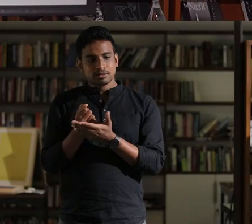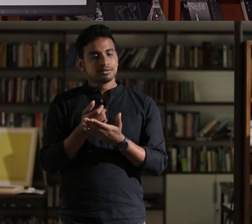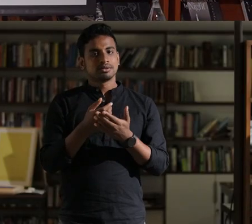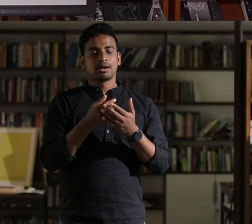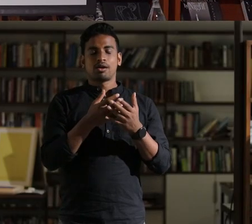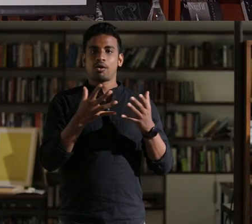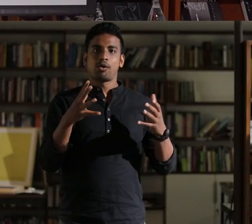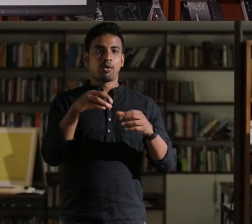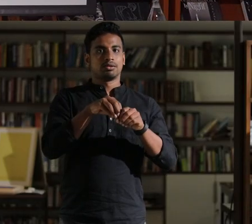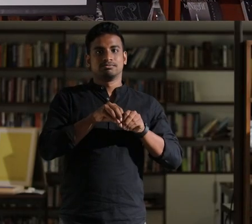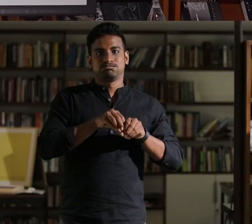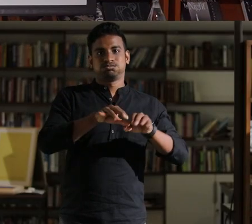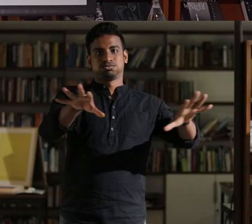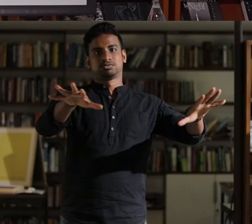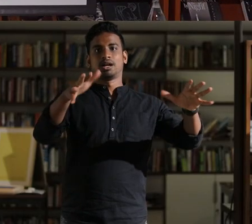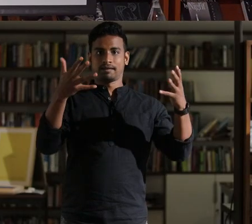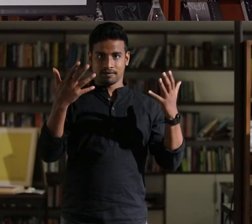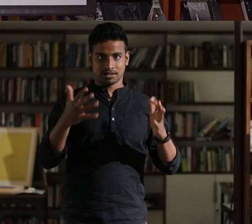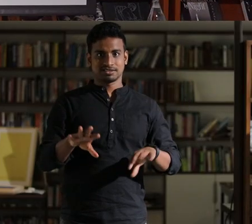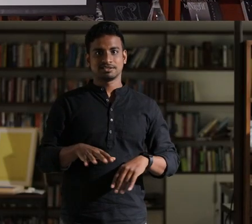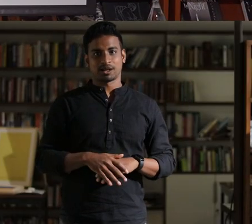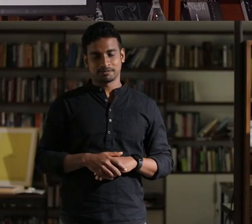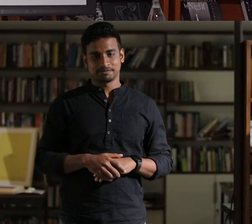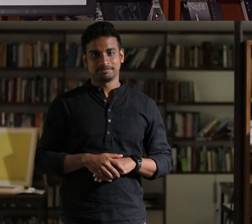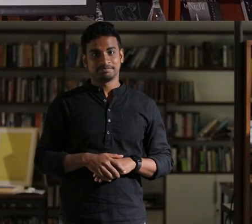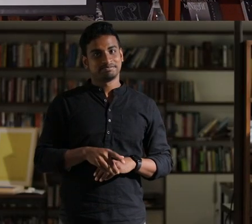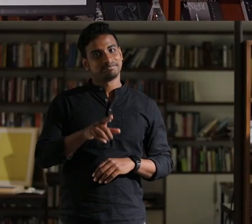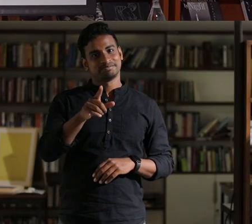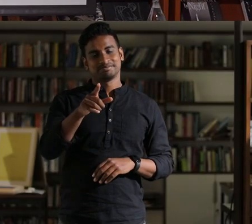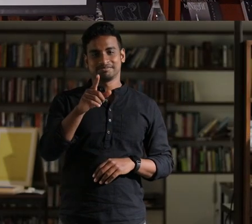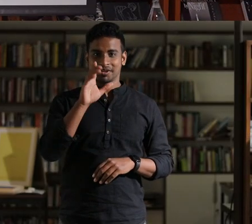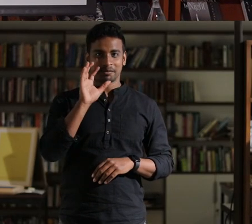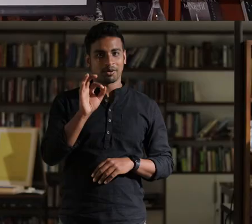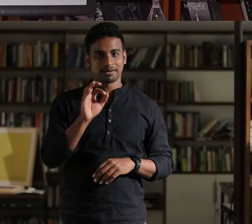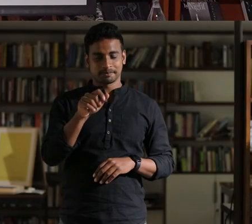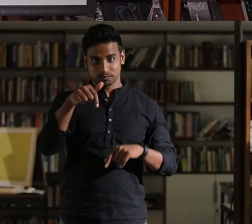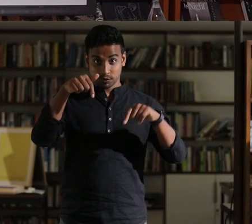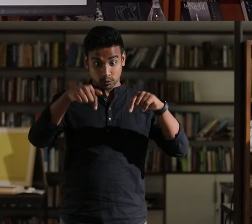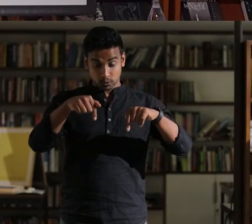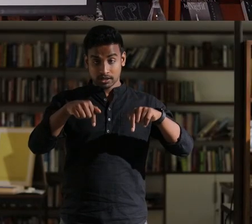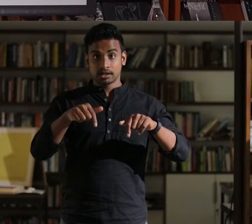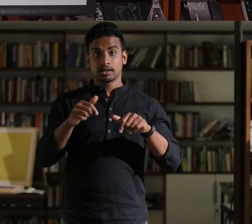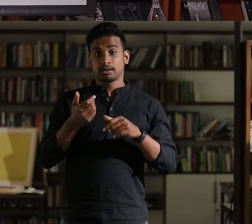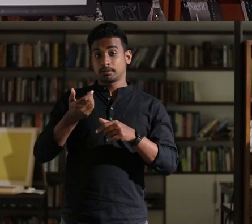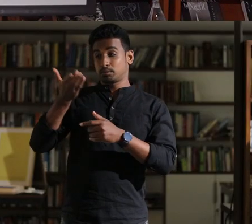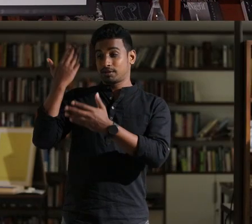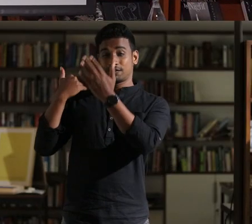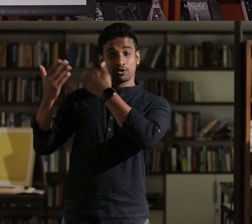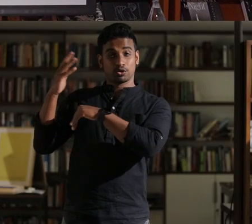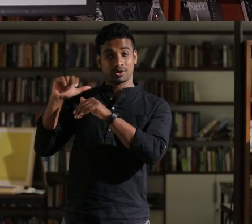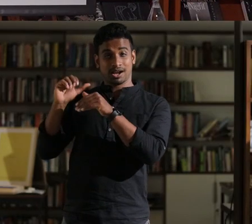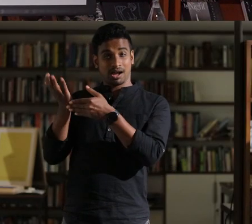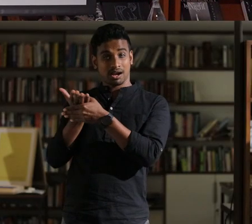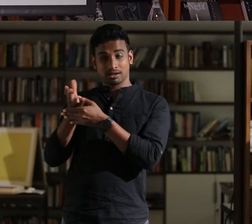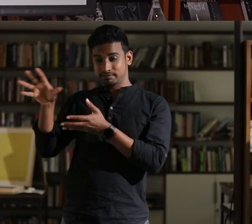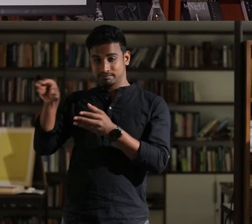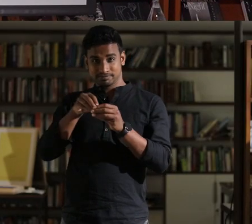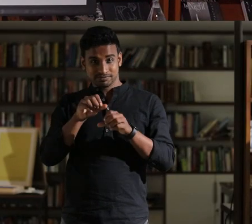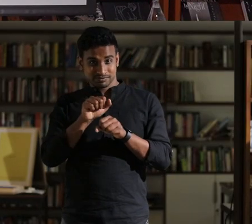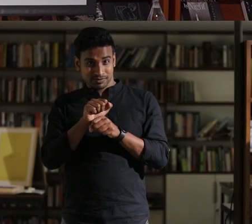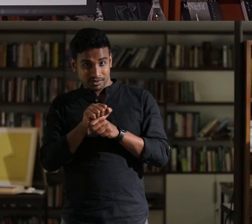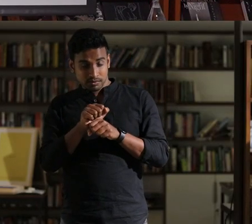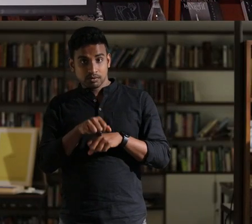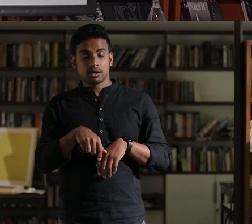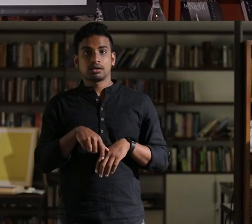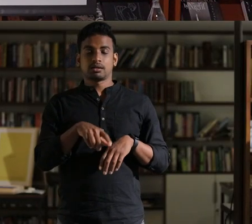And that's the thing that one needs to highlight, that if you're working with archives today, you're not only working with competitors